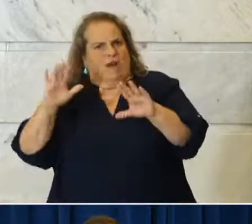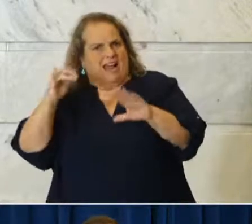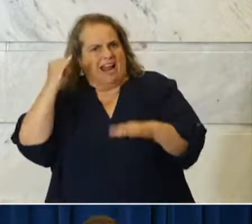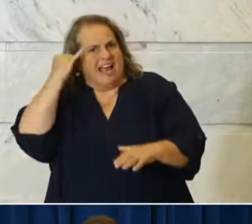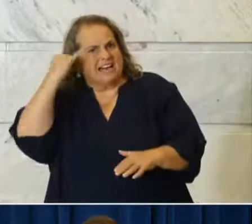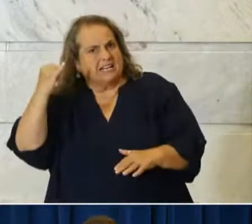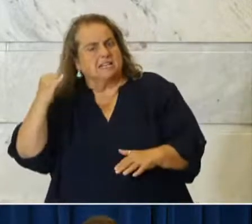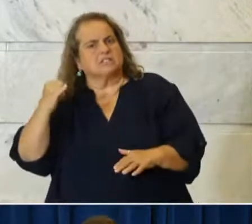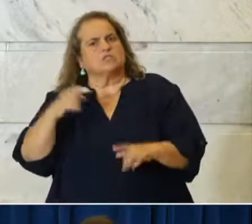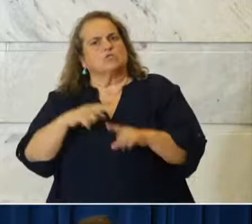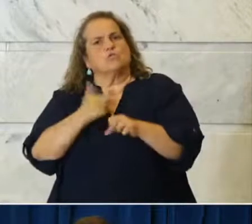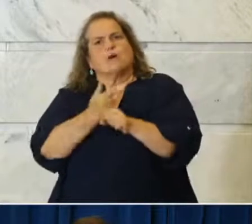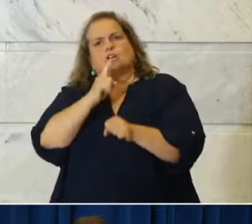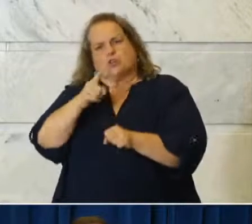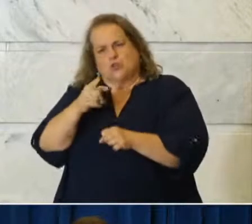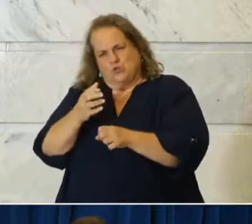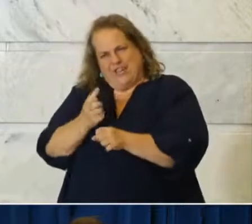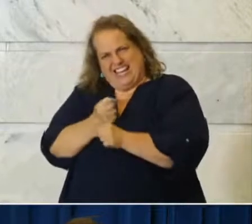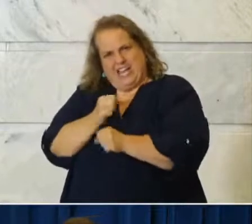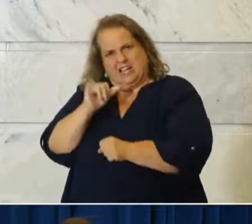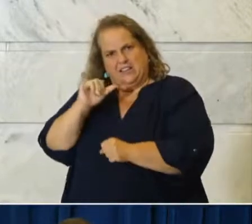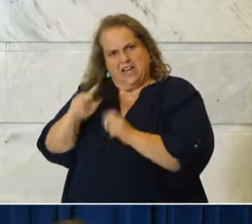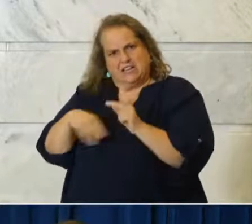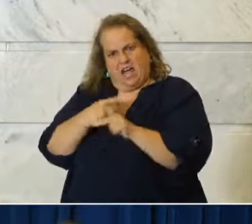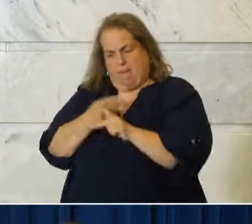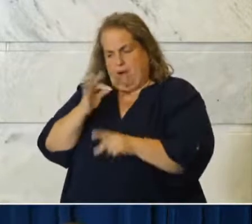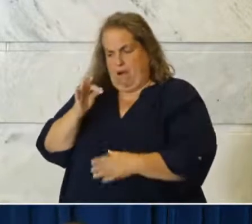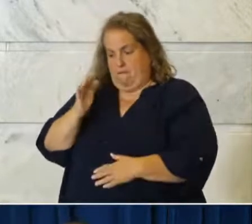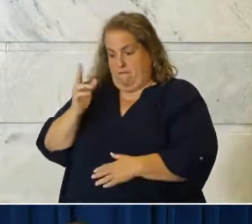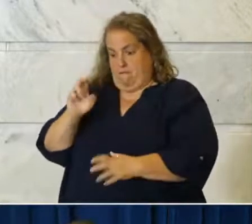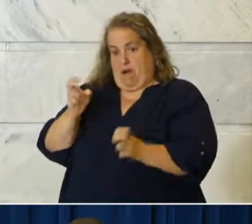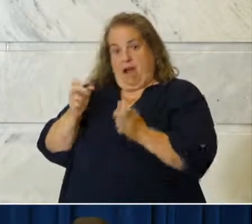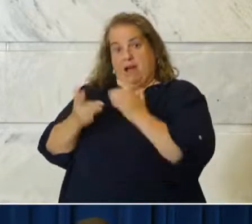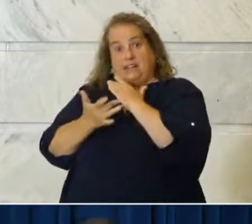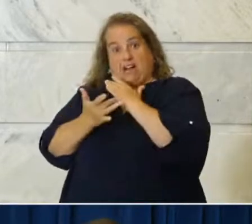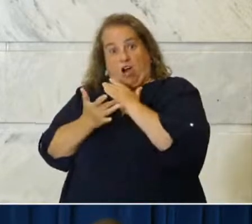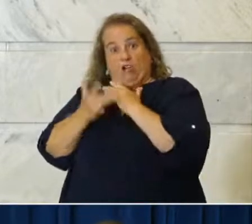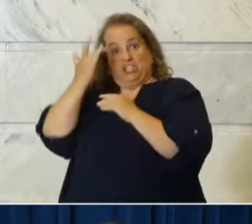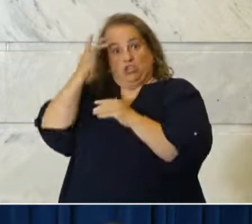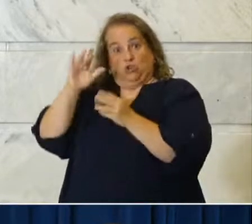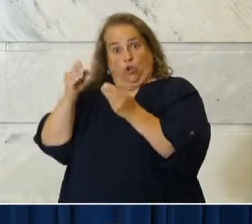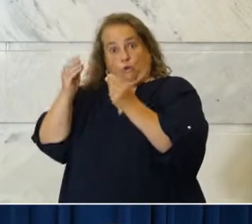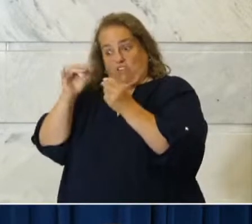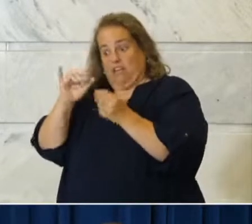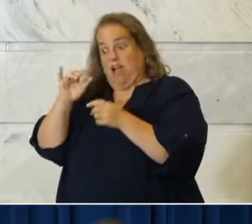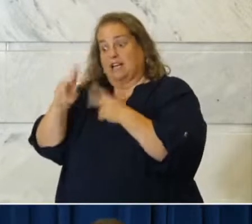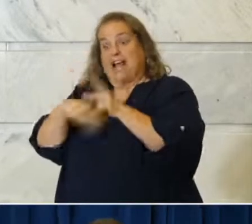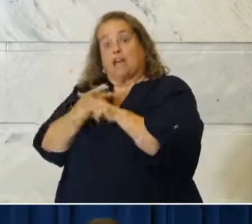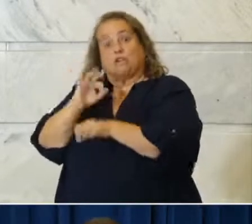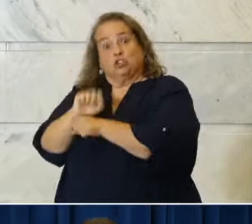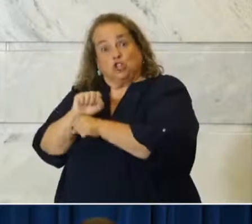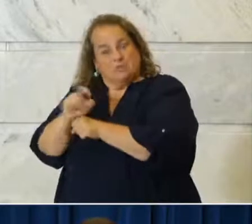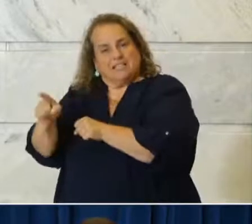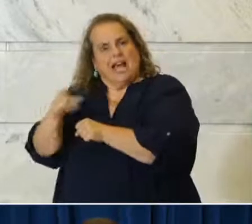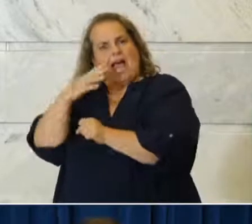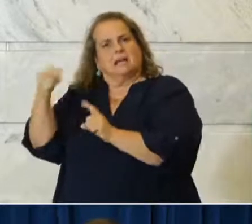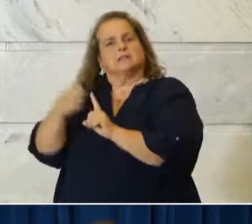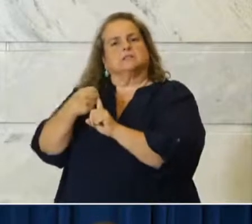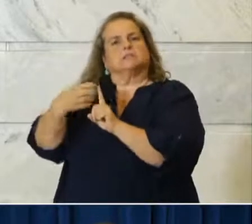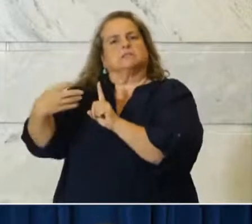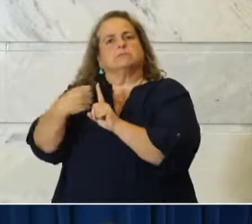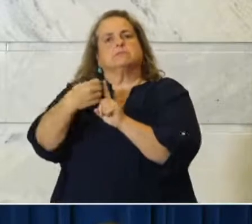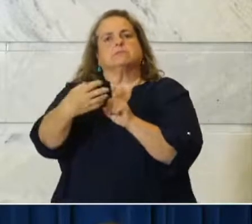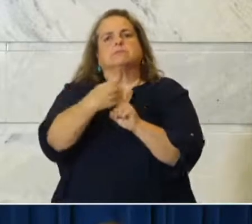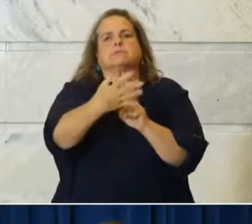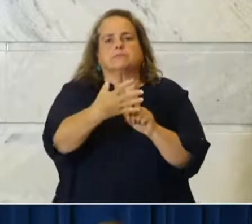that intellectual property, to start your small business, and to ultimately scale it up. So even in these tight times,